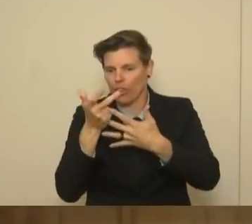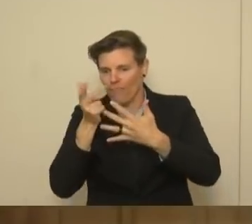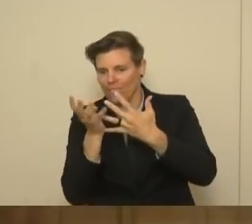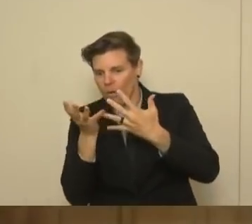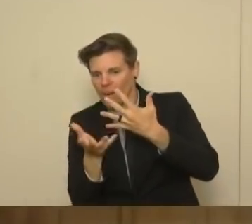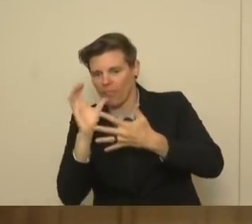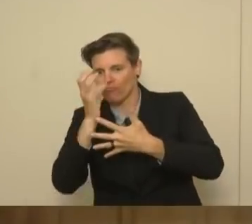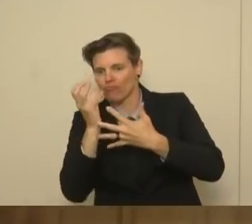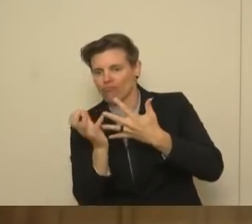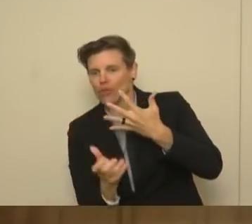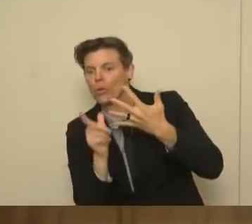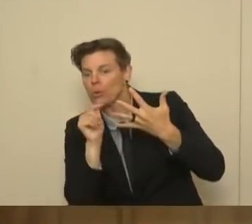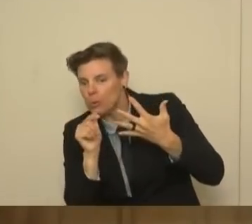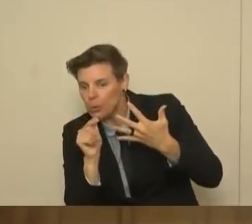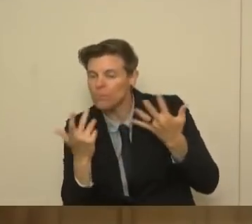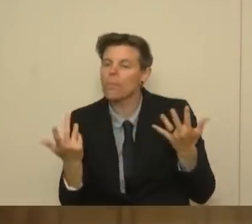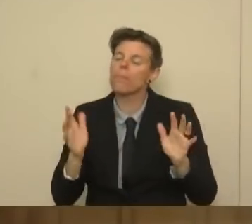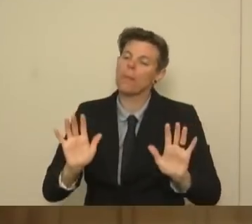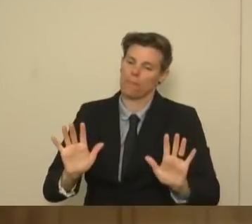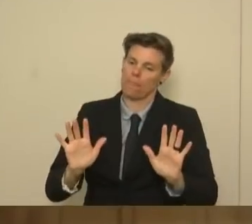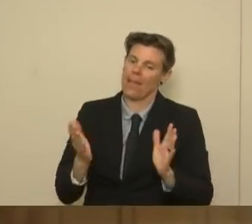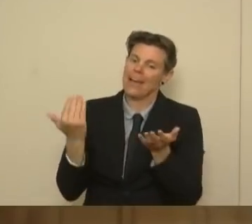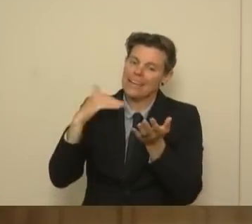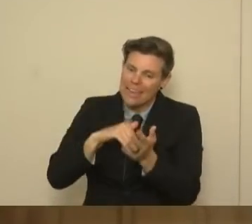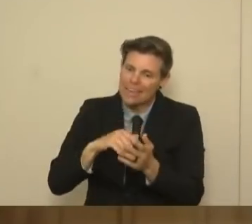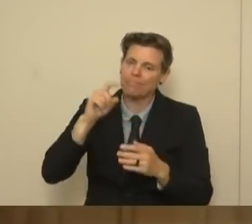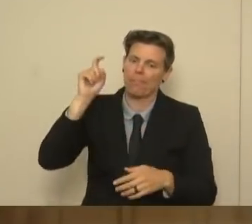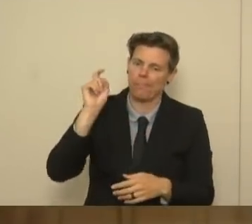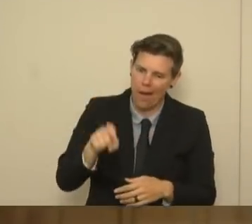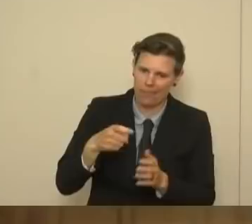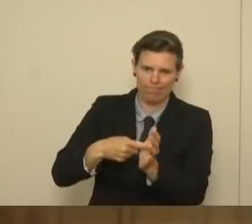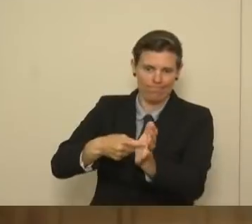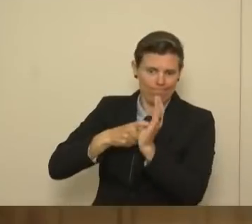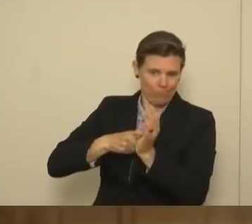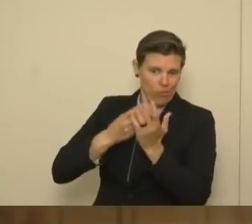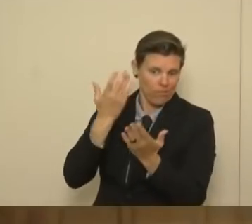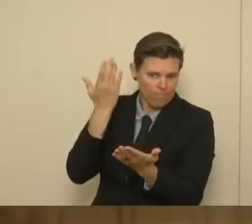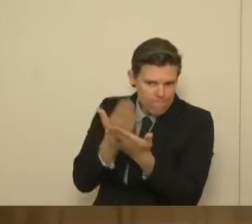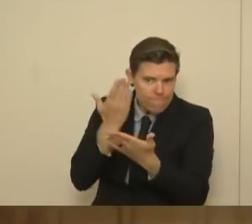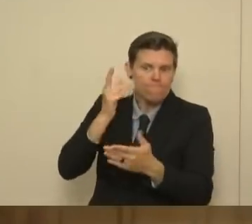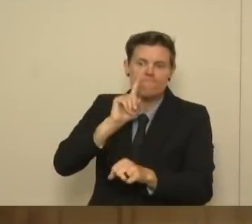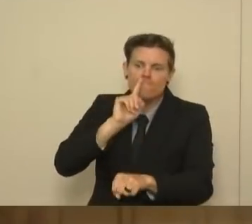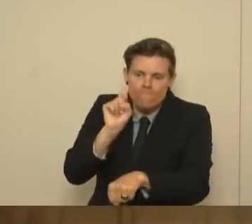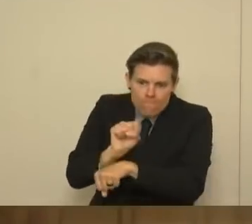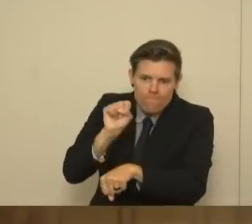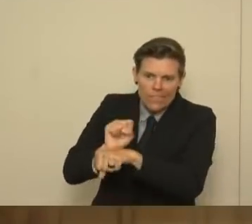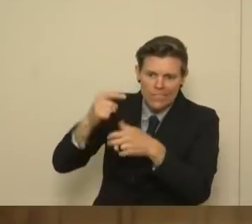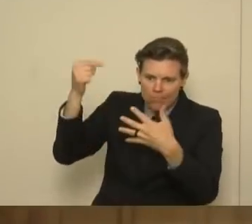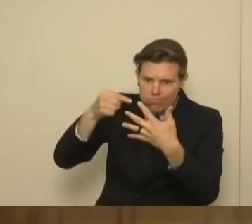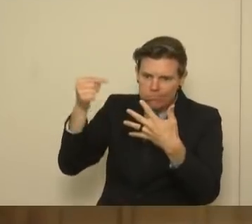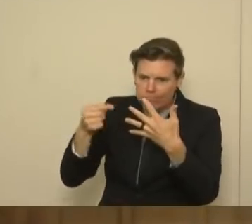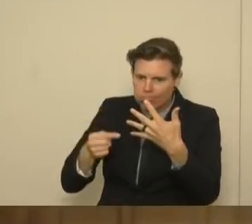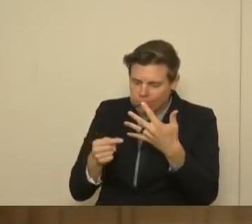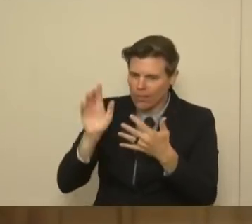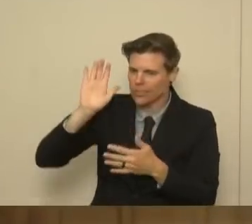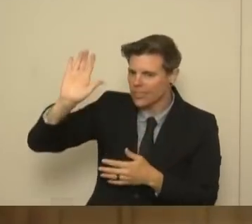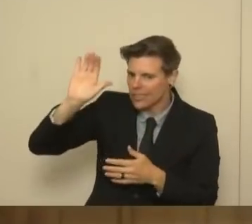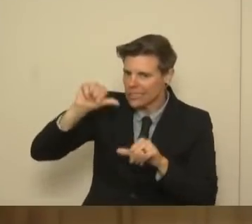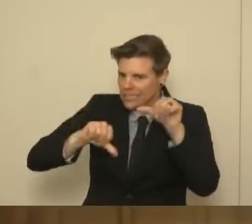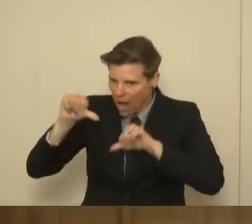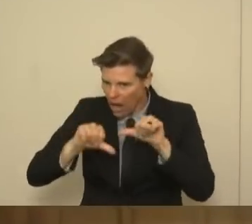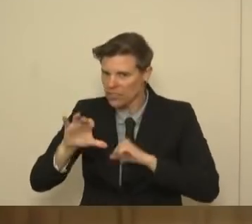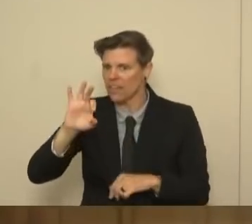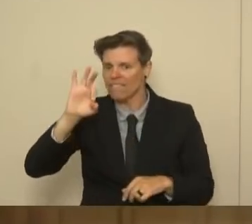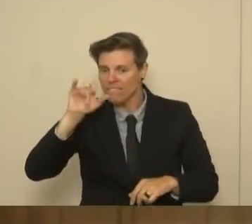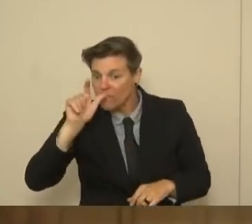With flu vaccine, we've all been getting that for a really long time. It wasn't introduced for kids to get the vaccine until